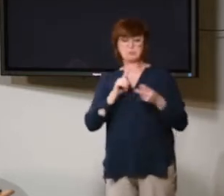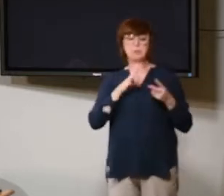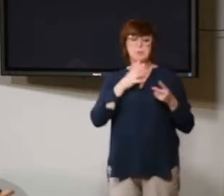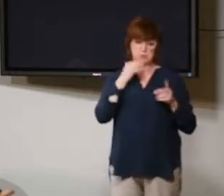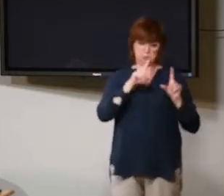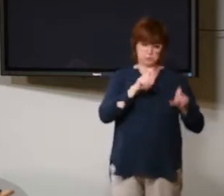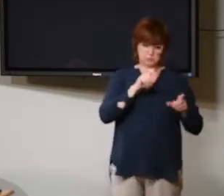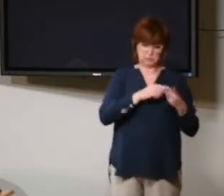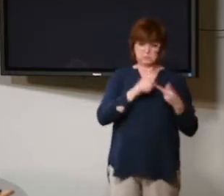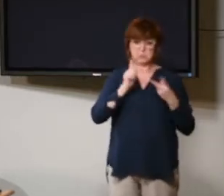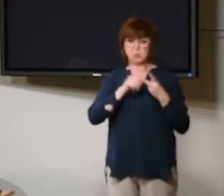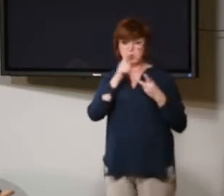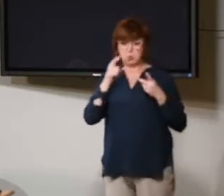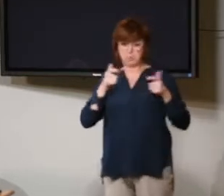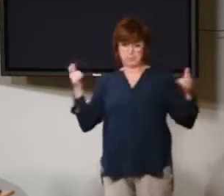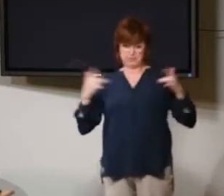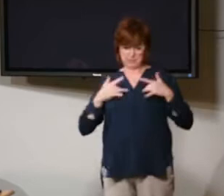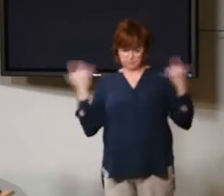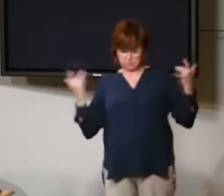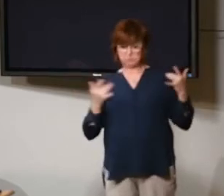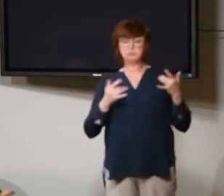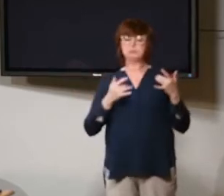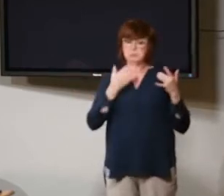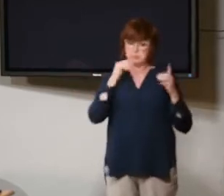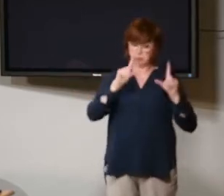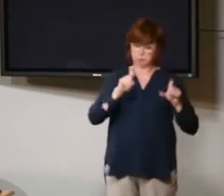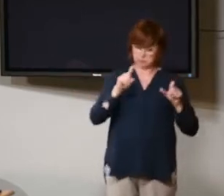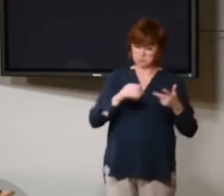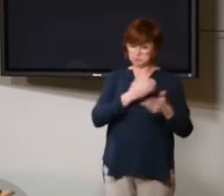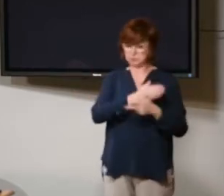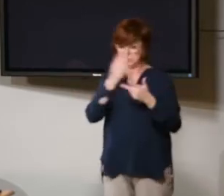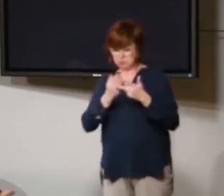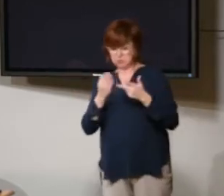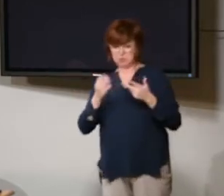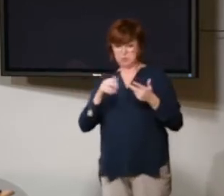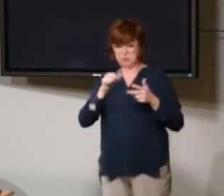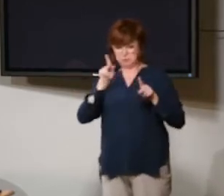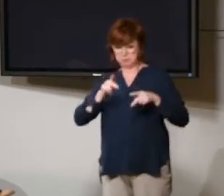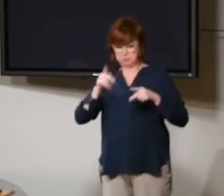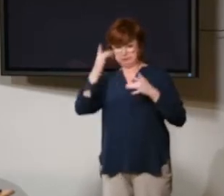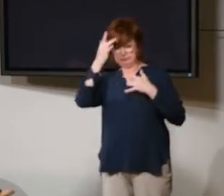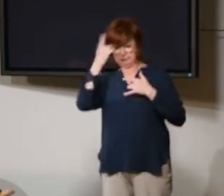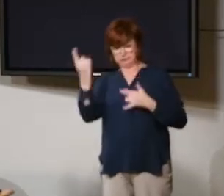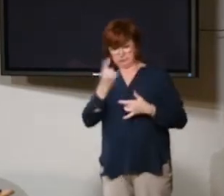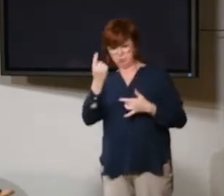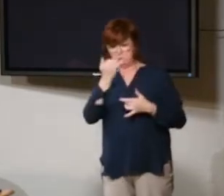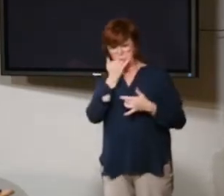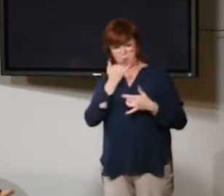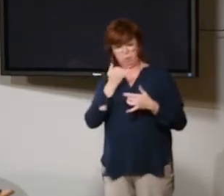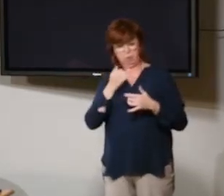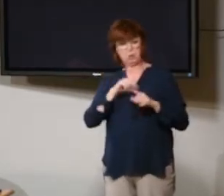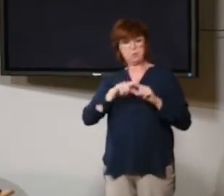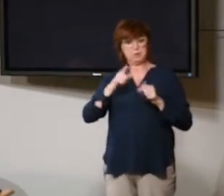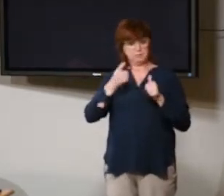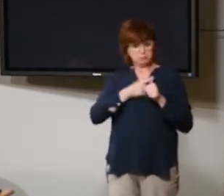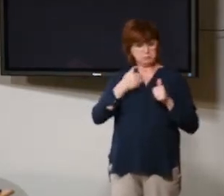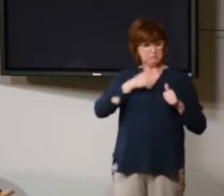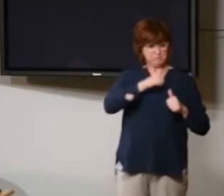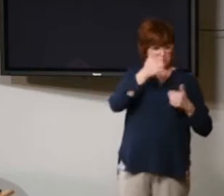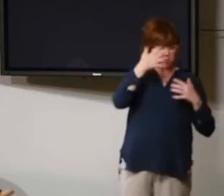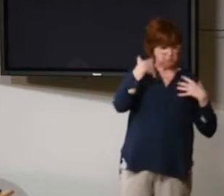have respiratory illness and may not be hospitalized but may be seeking care because of their underlying condition, but also have